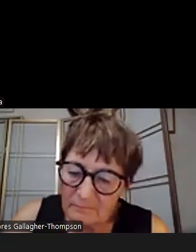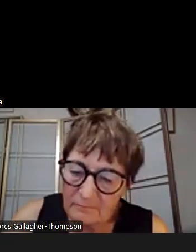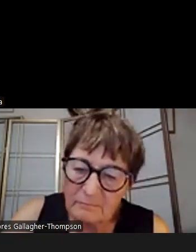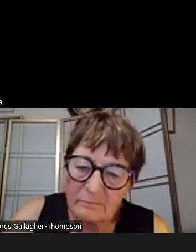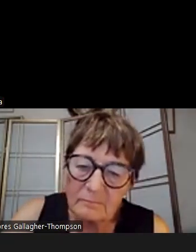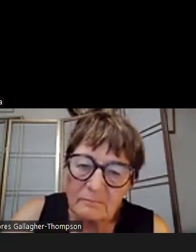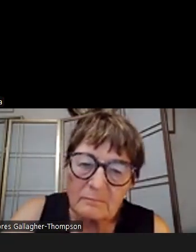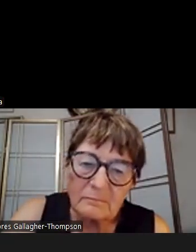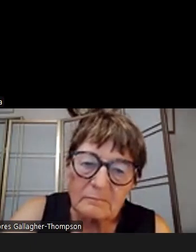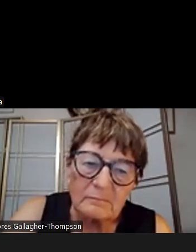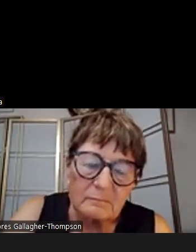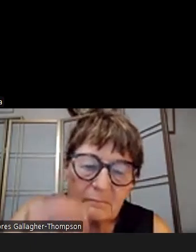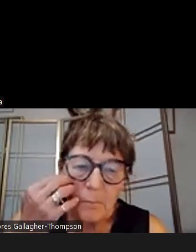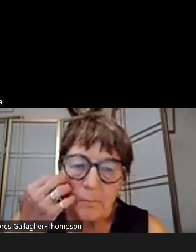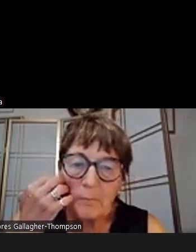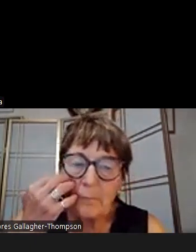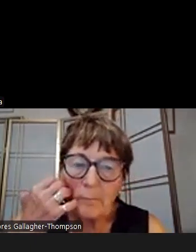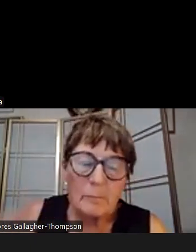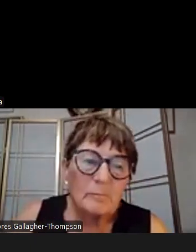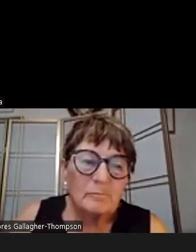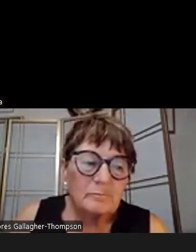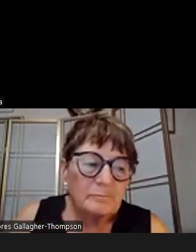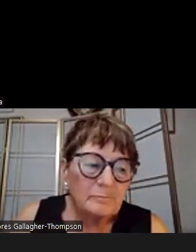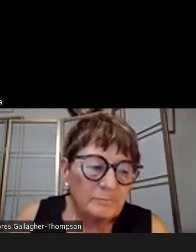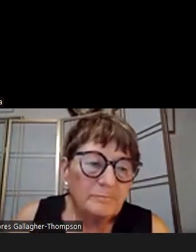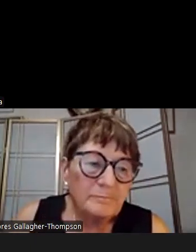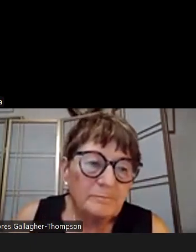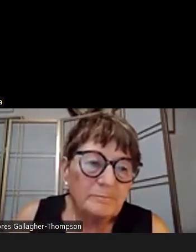that observation that capacity is quite limited.